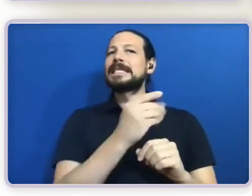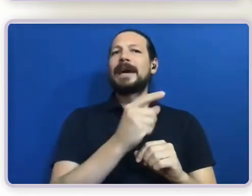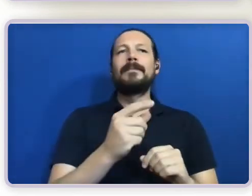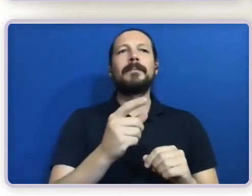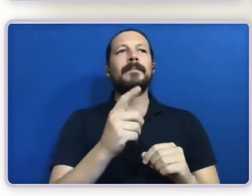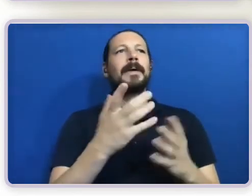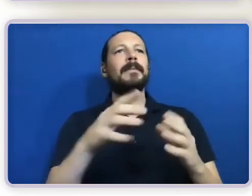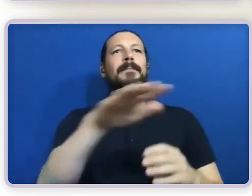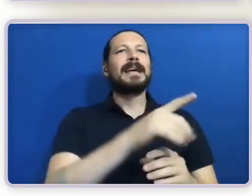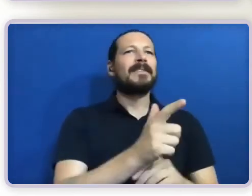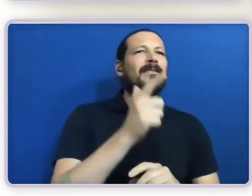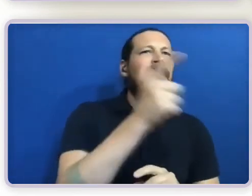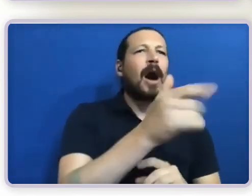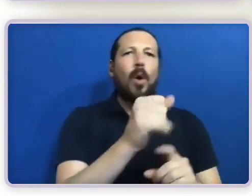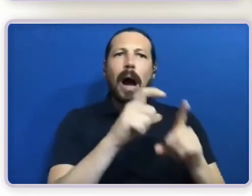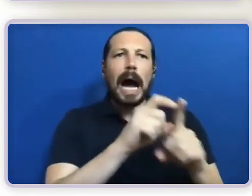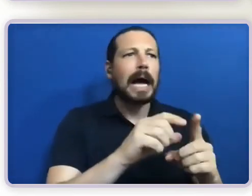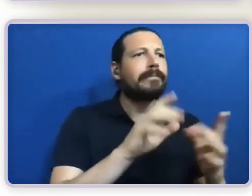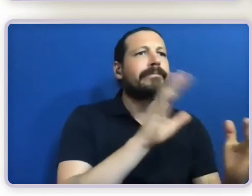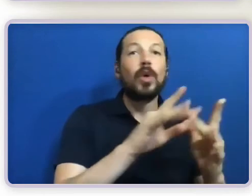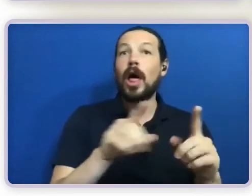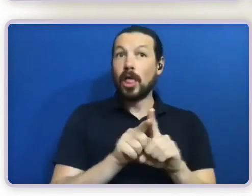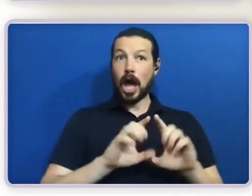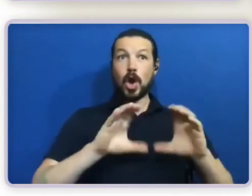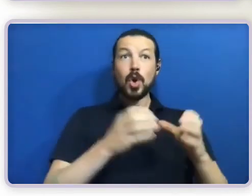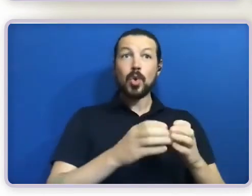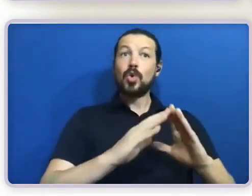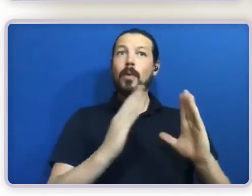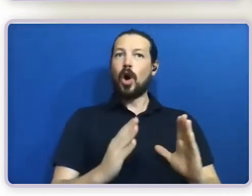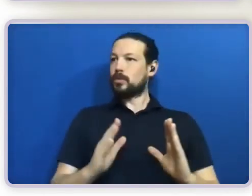as group homes? So we'll go to Anna first and then Michelle.